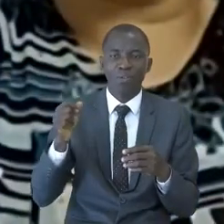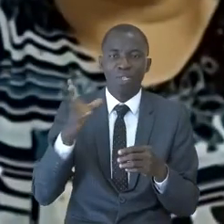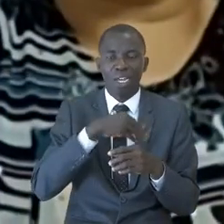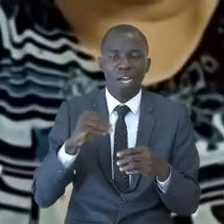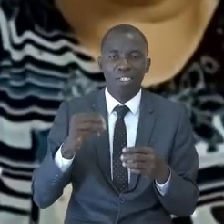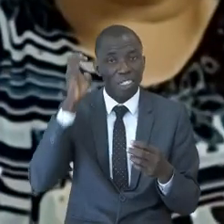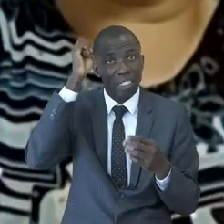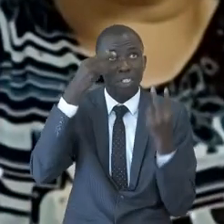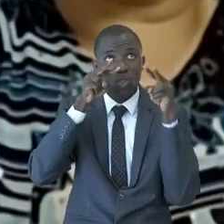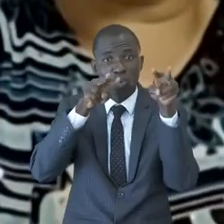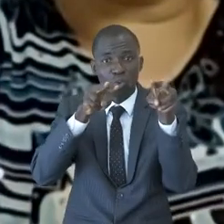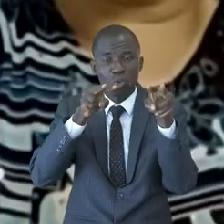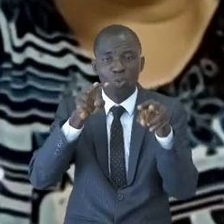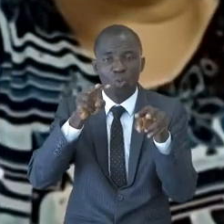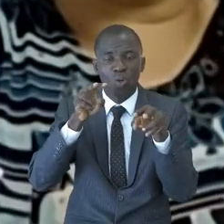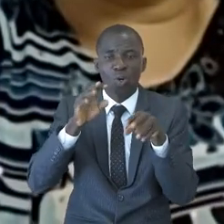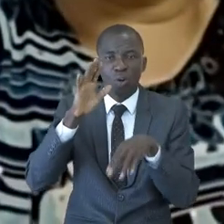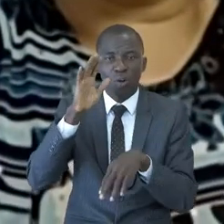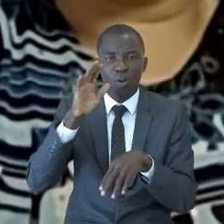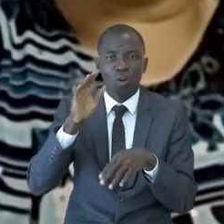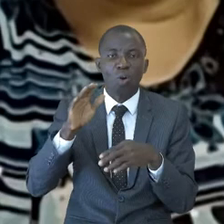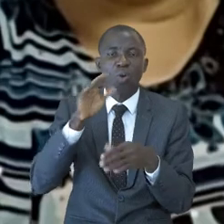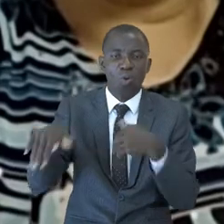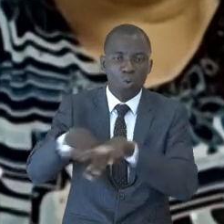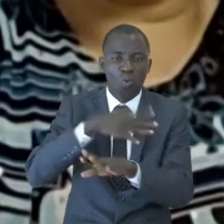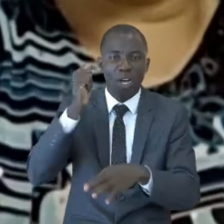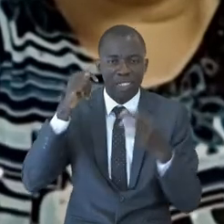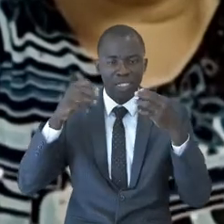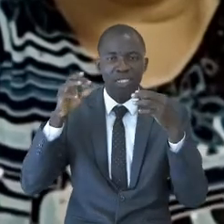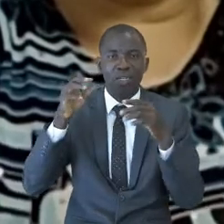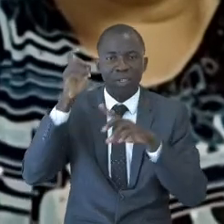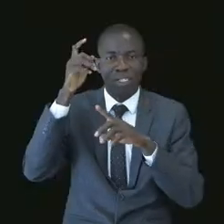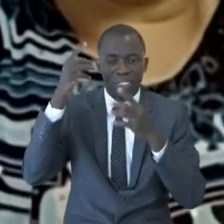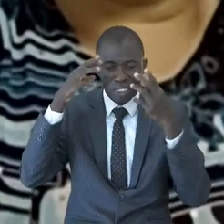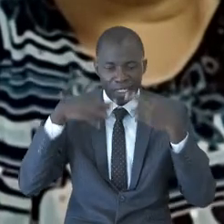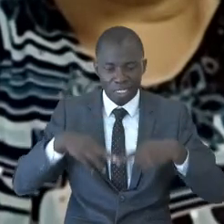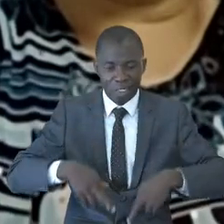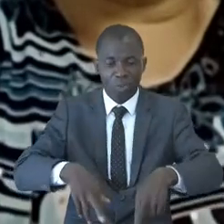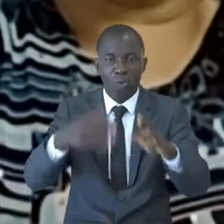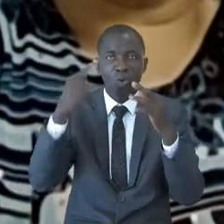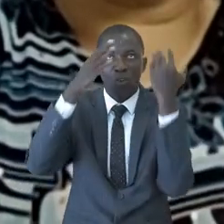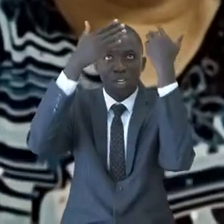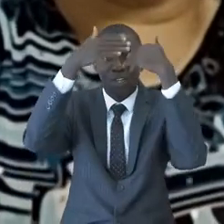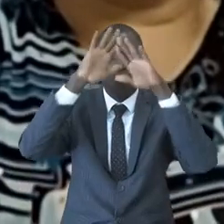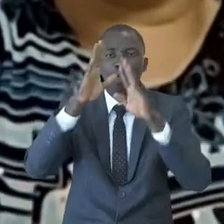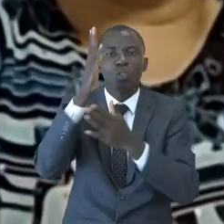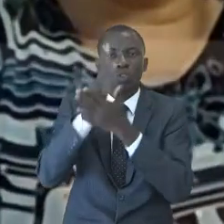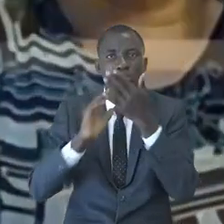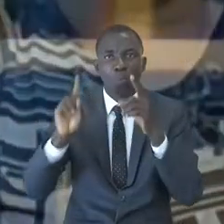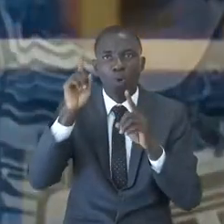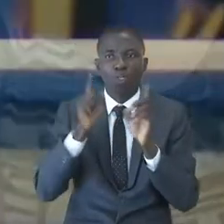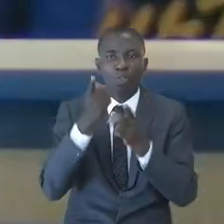over all the avenues and the streets of heaven, someone to come